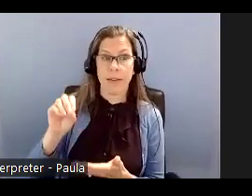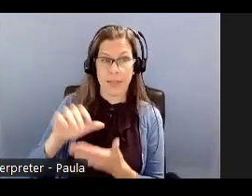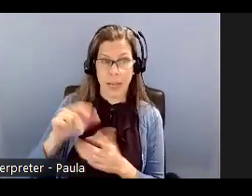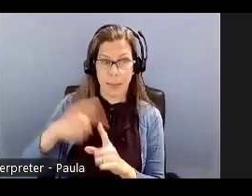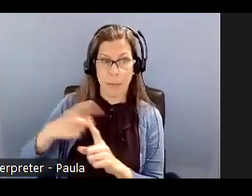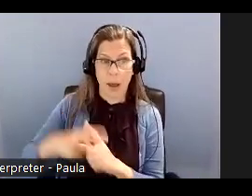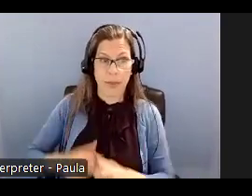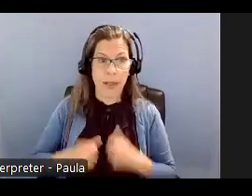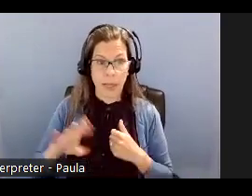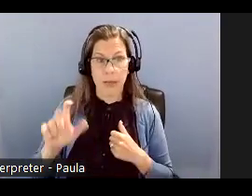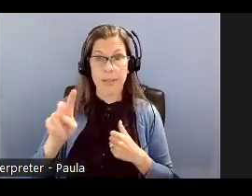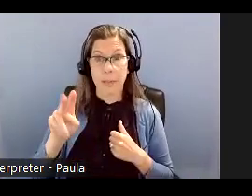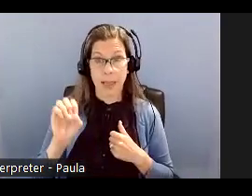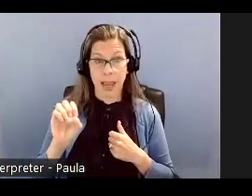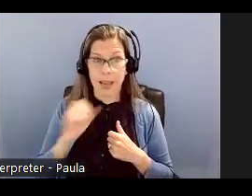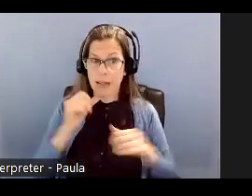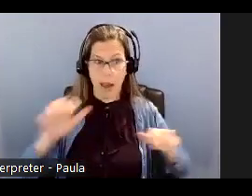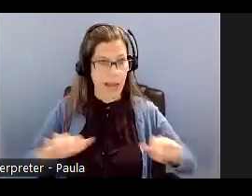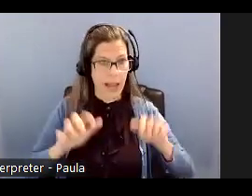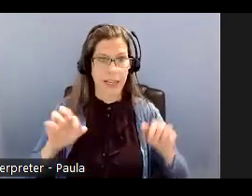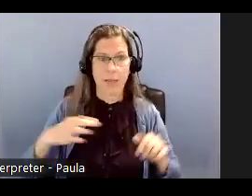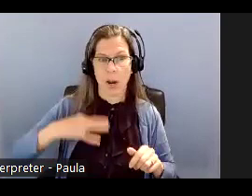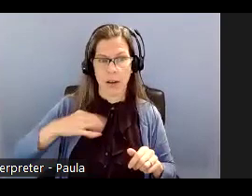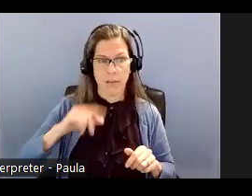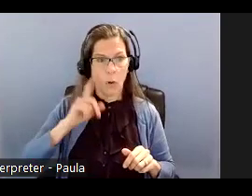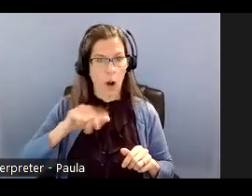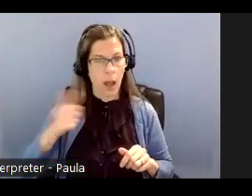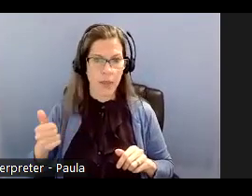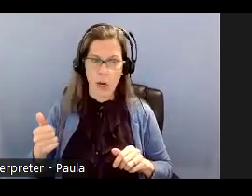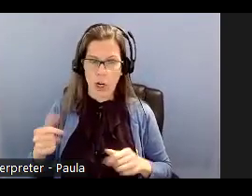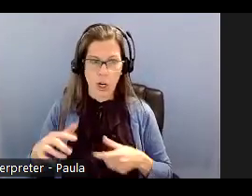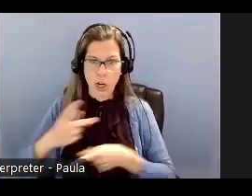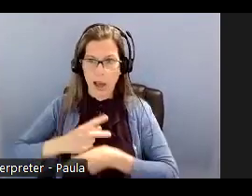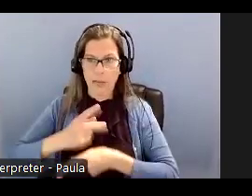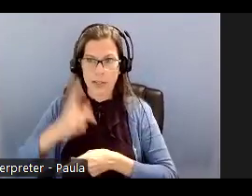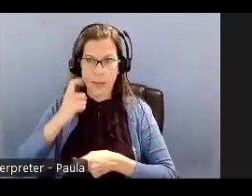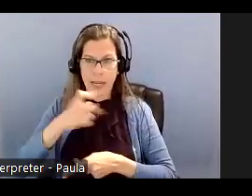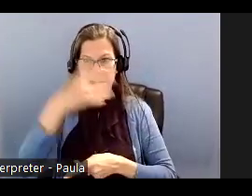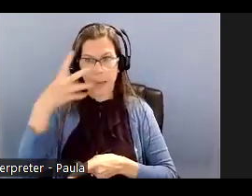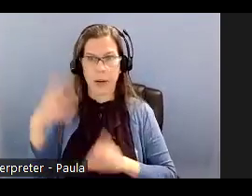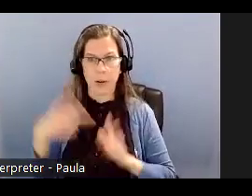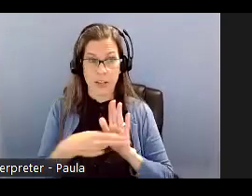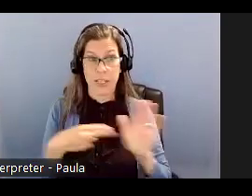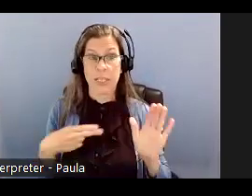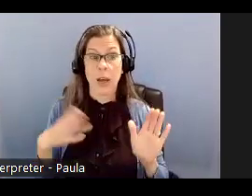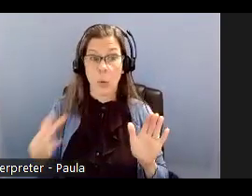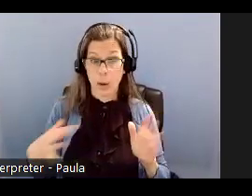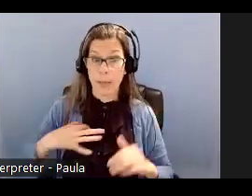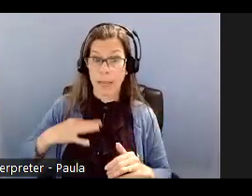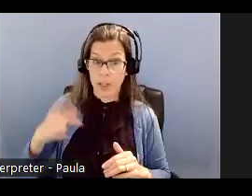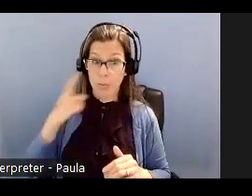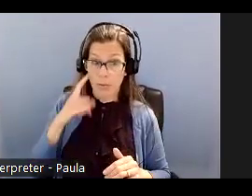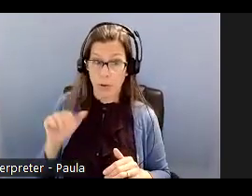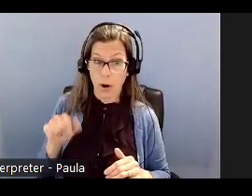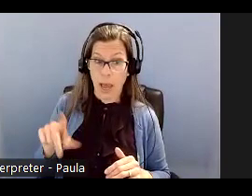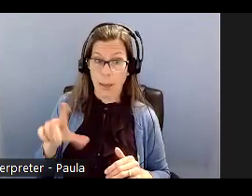Blaine. He's not active or eligible for other Apple Health coverage due to his immigration status. He would be eligible for Apple